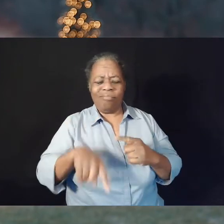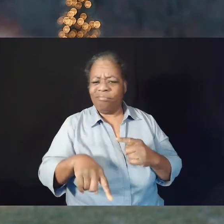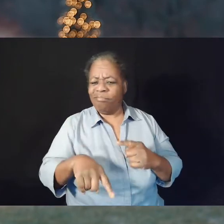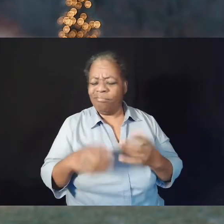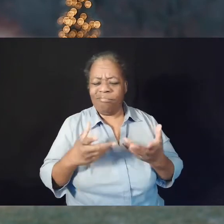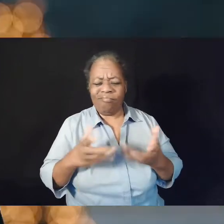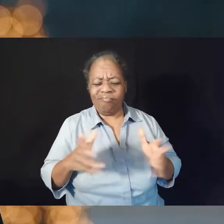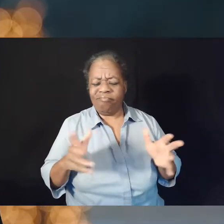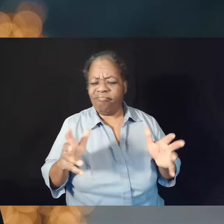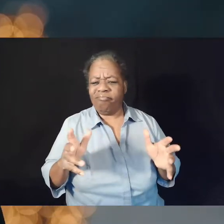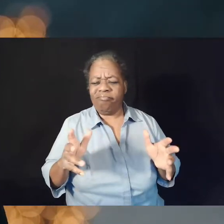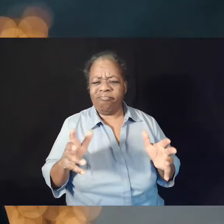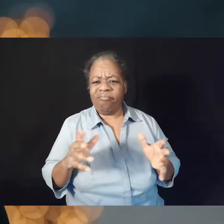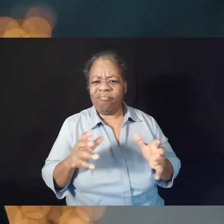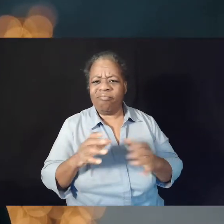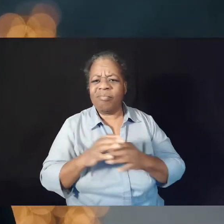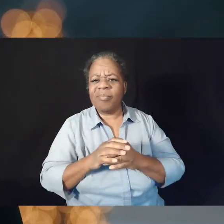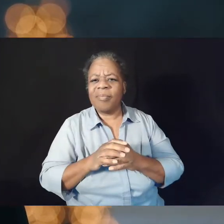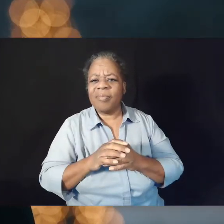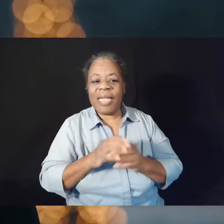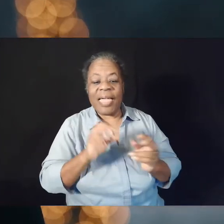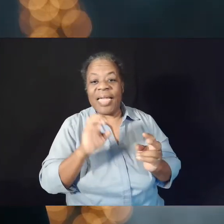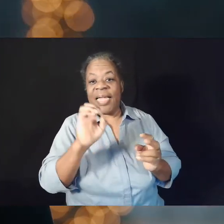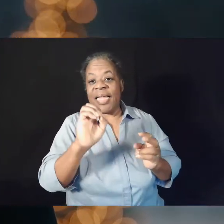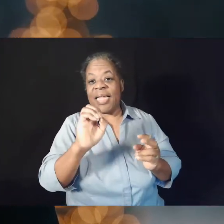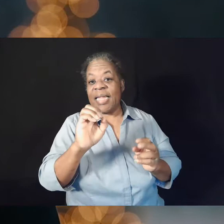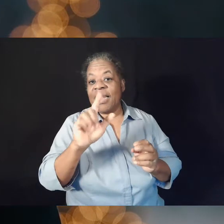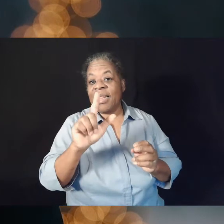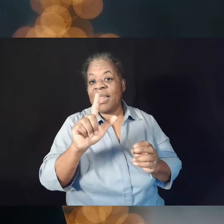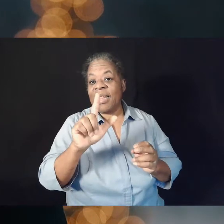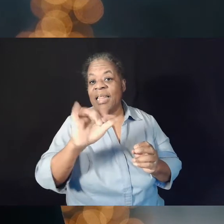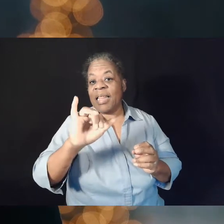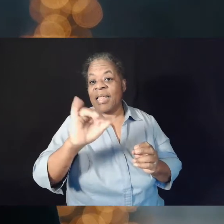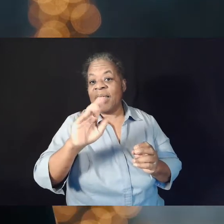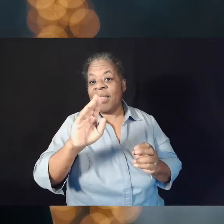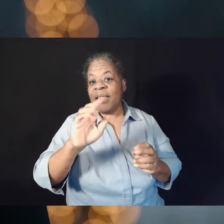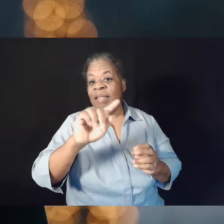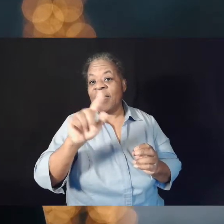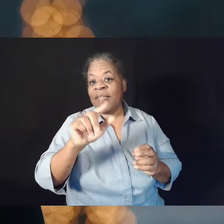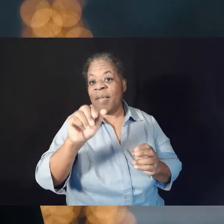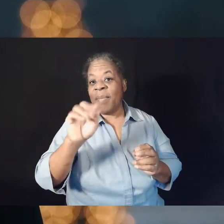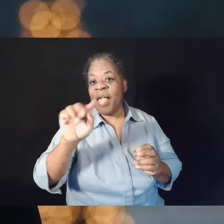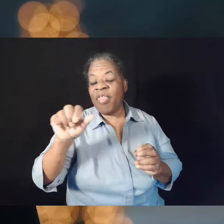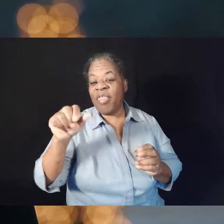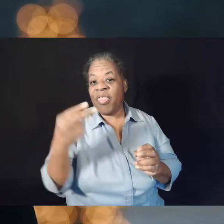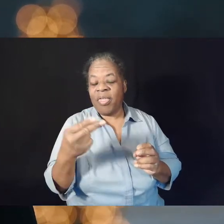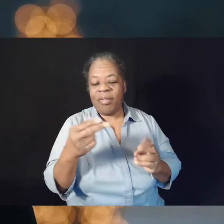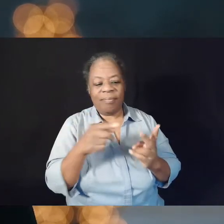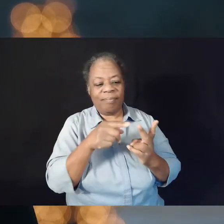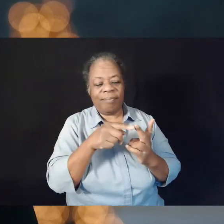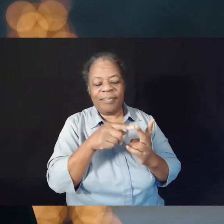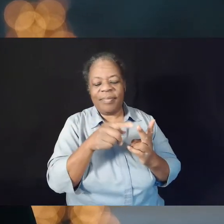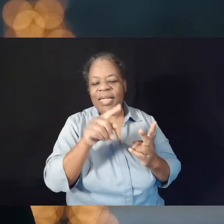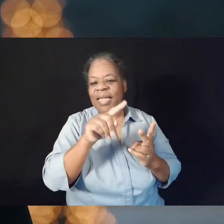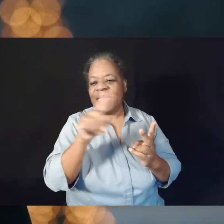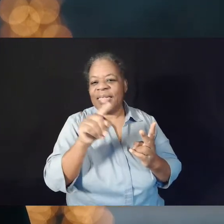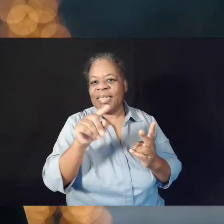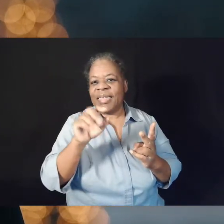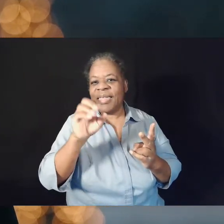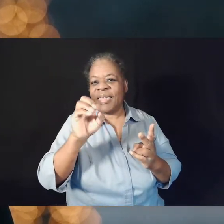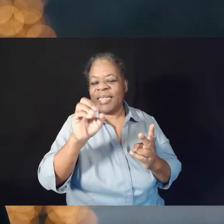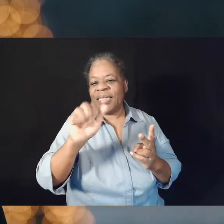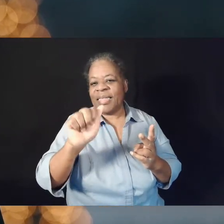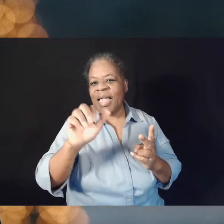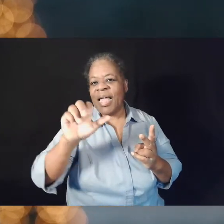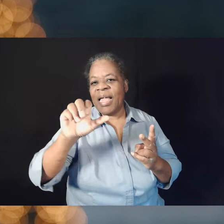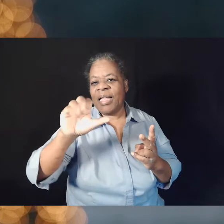by. Elizabeth and Zechariah had lived well and loved God and one another, but they had